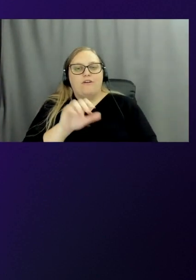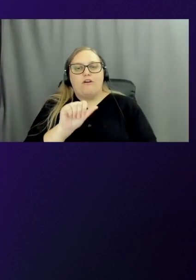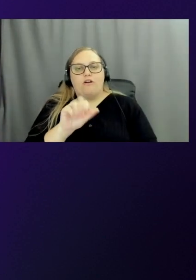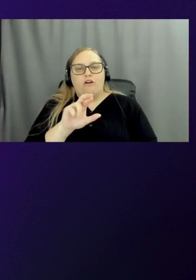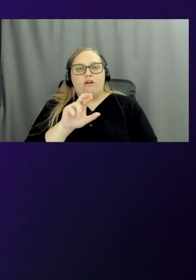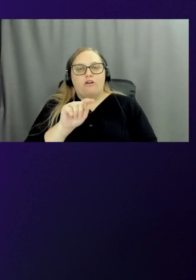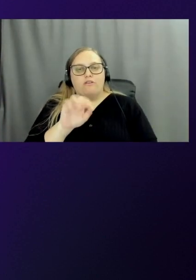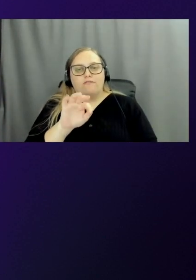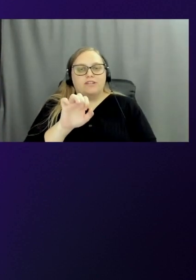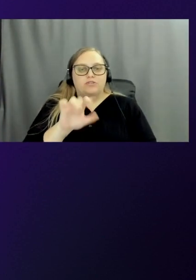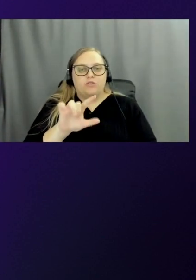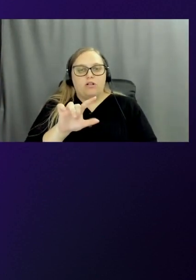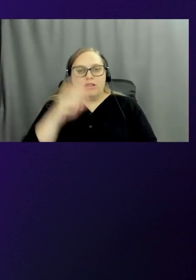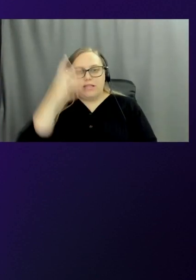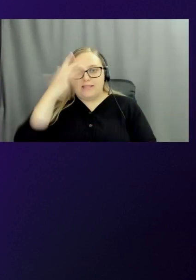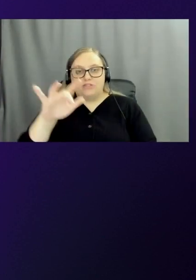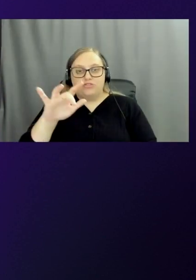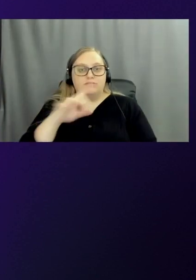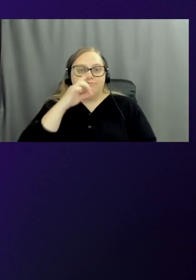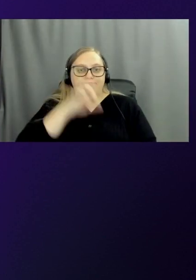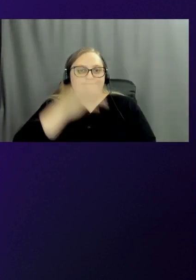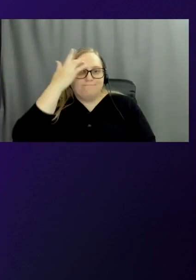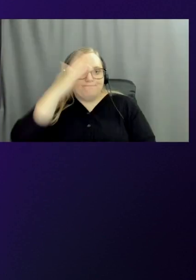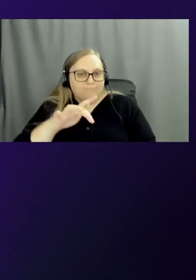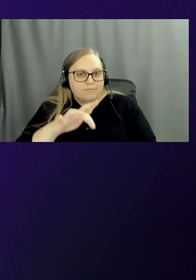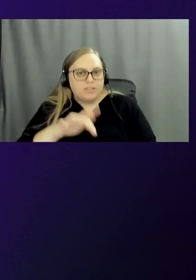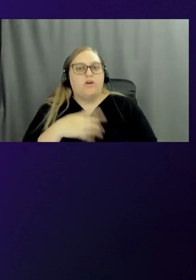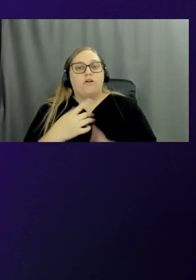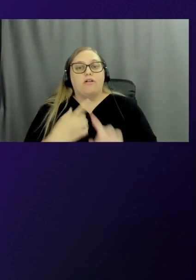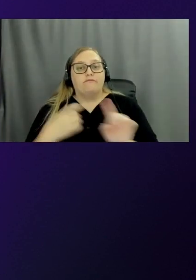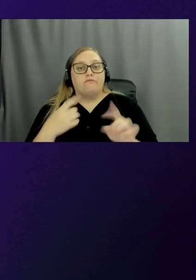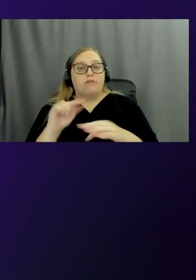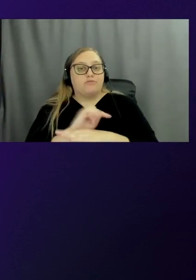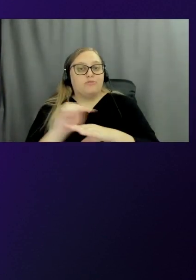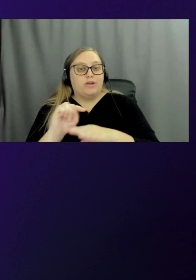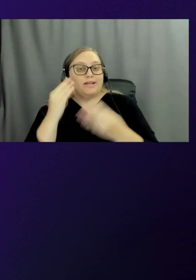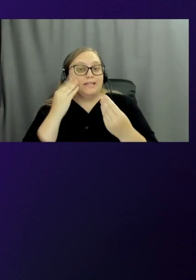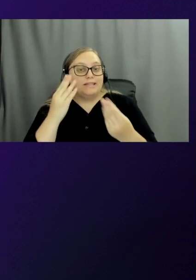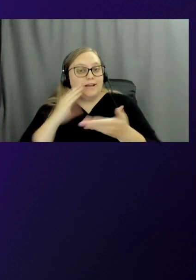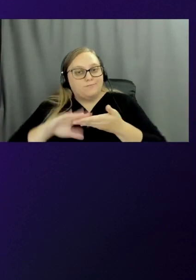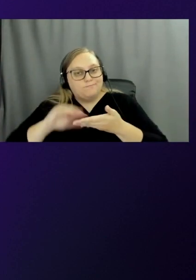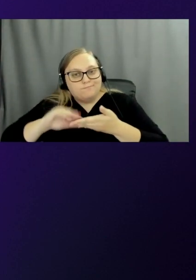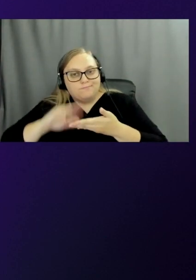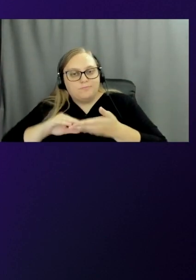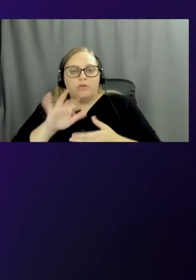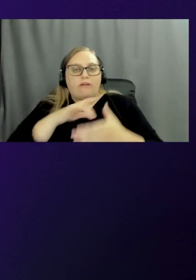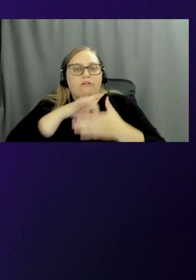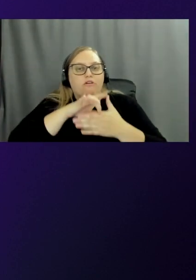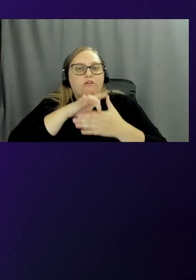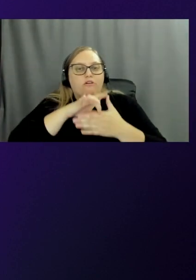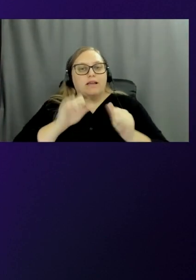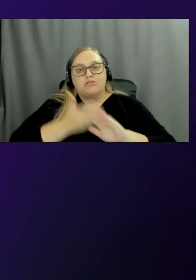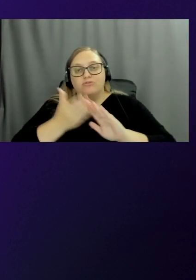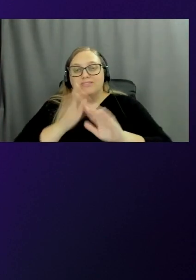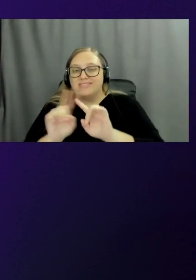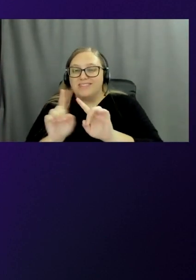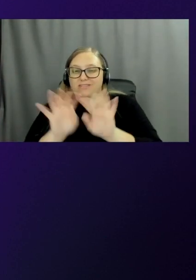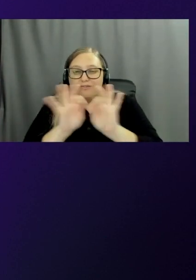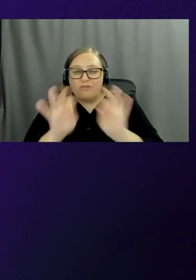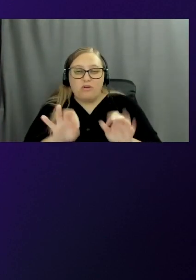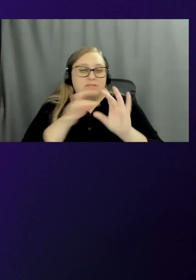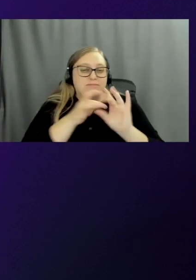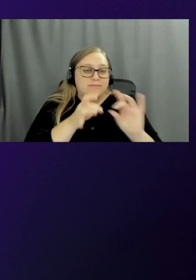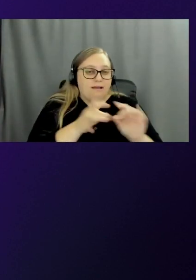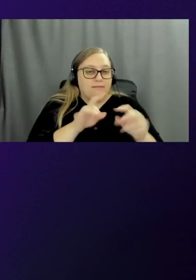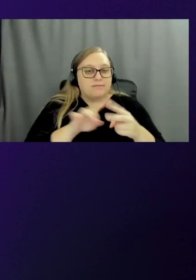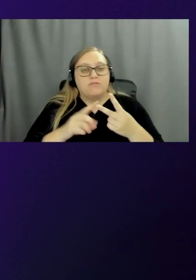new content based on patterns it's learned from training data. So the content can be generated in various forms, such as text, voice, images,